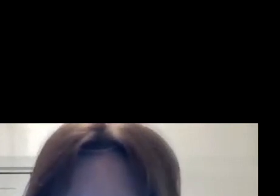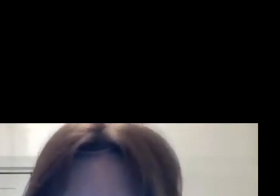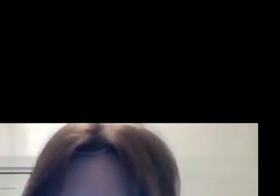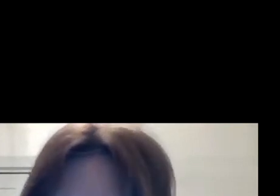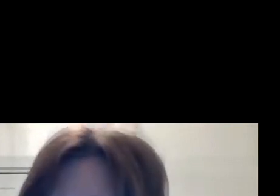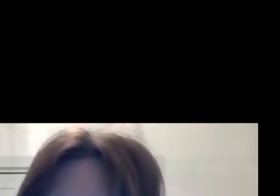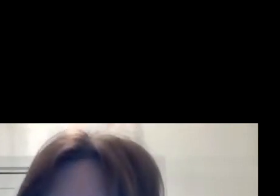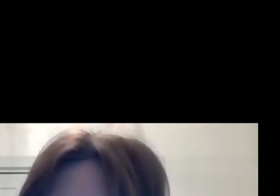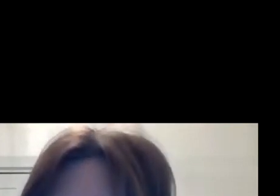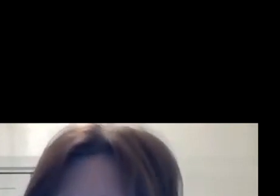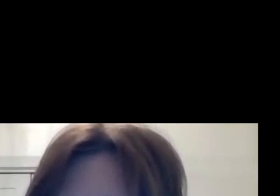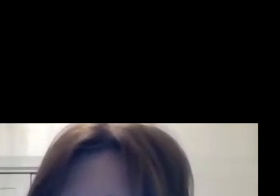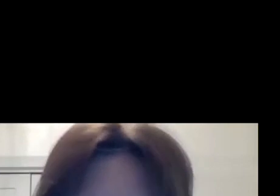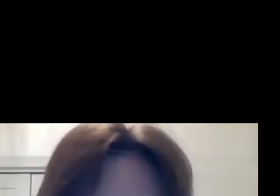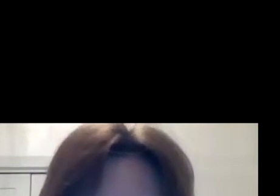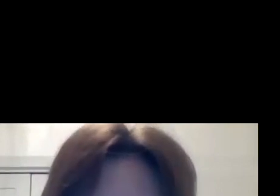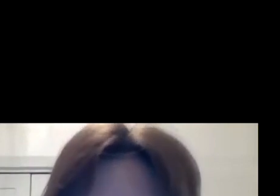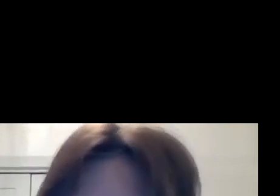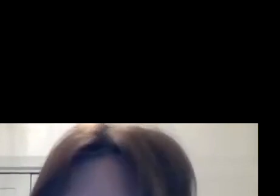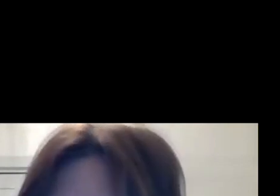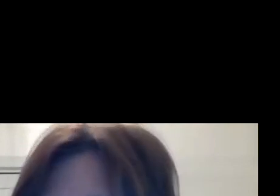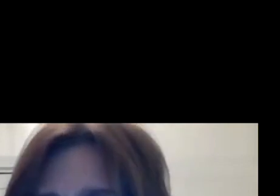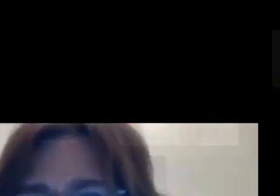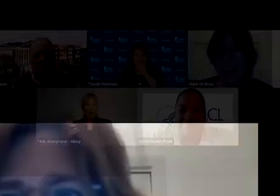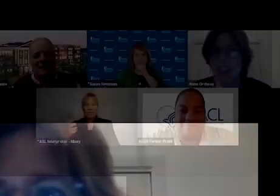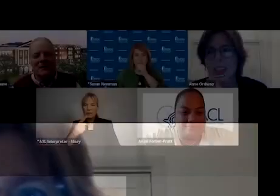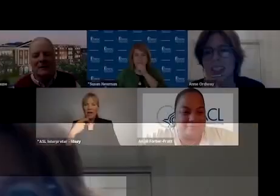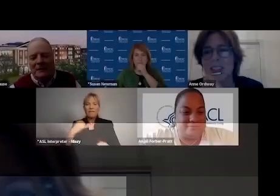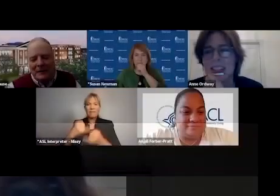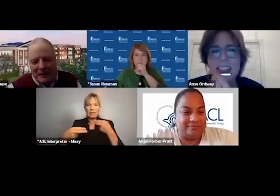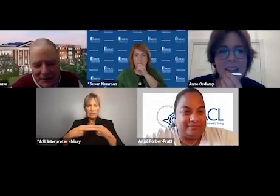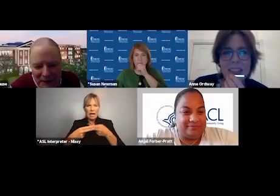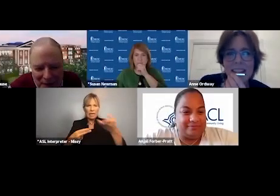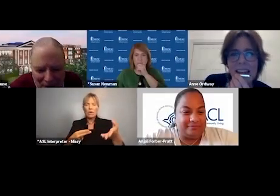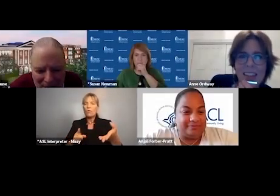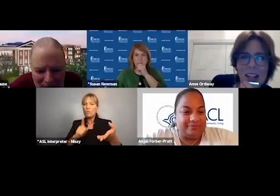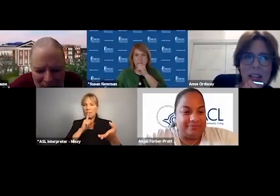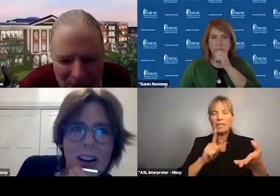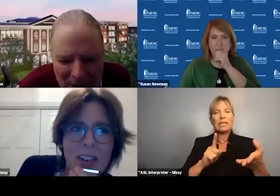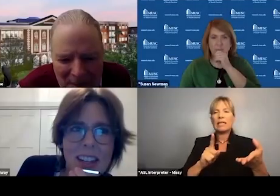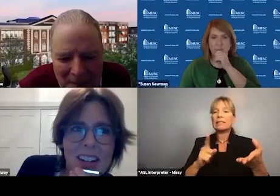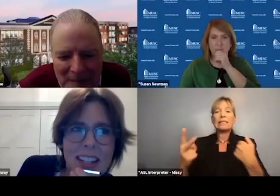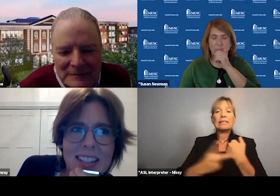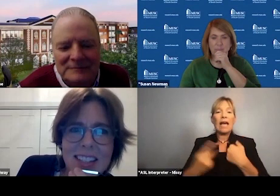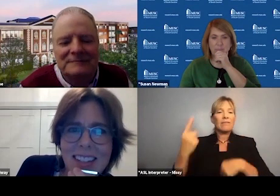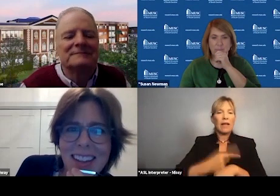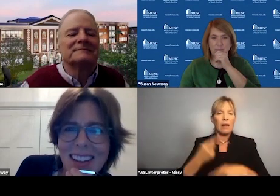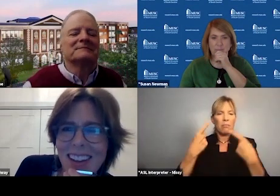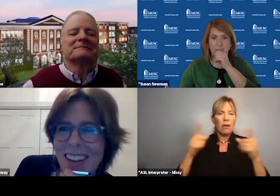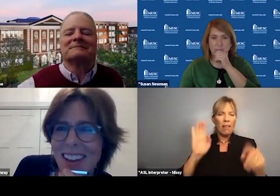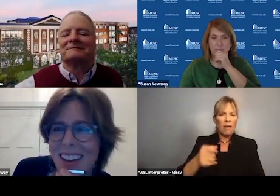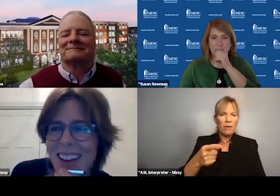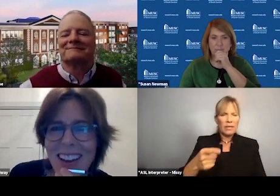with? Yeah, I was just going to say, we did have a final slide, and it's really just a save the date. There we go. There it